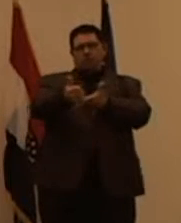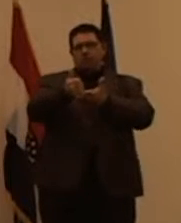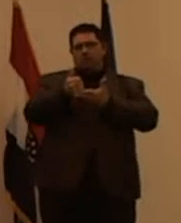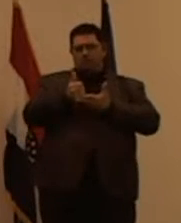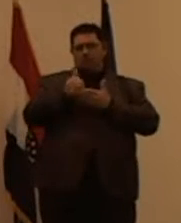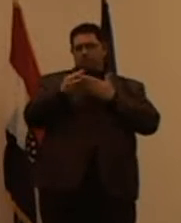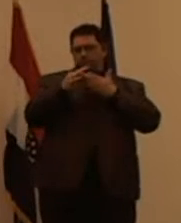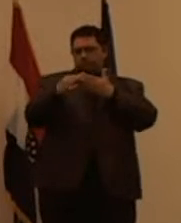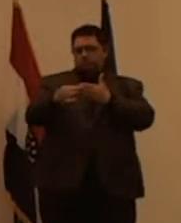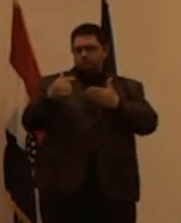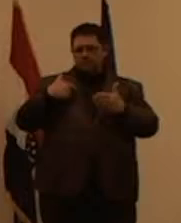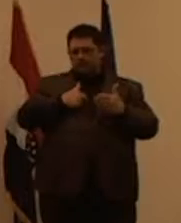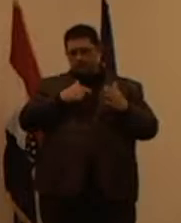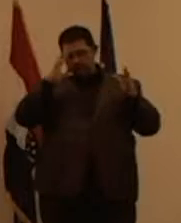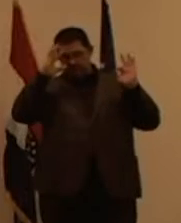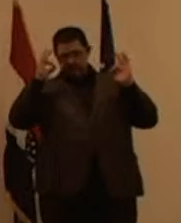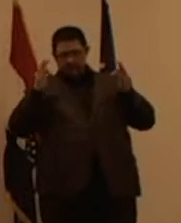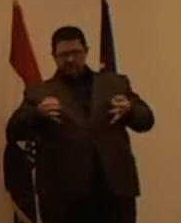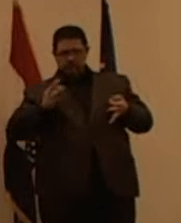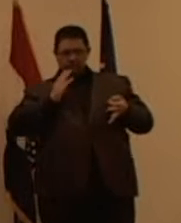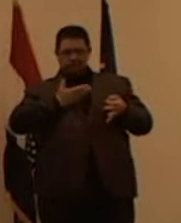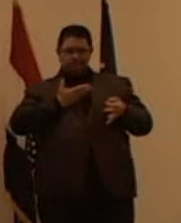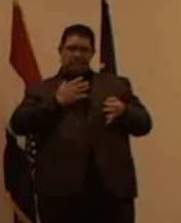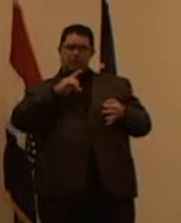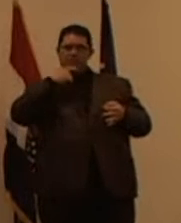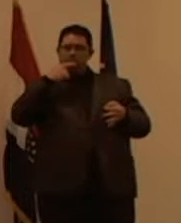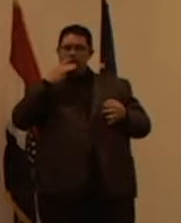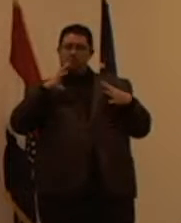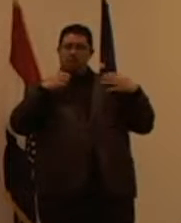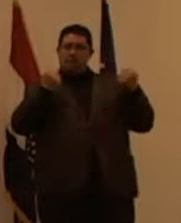meaningful way in making decisions about our public health orders.